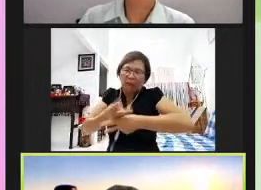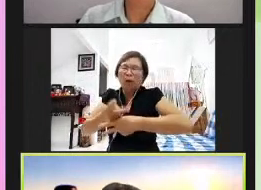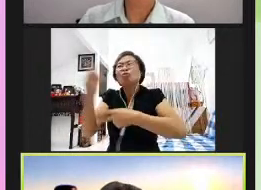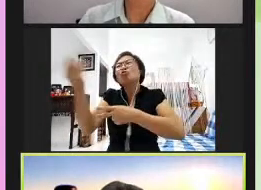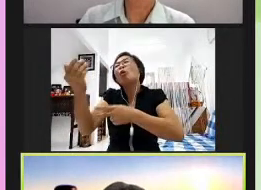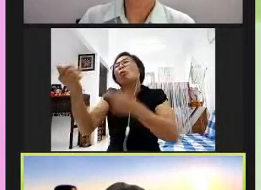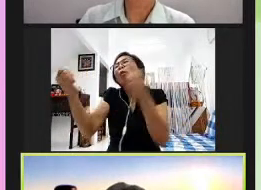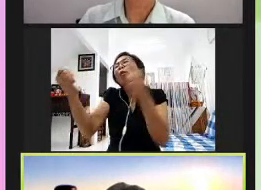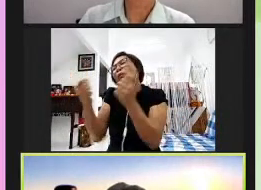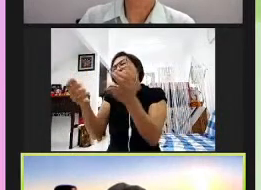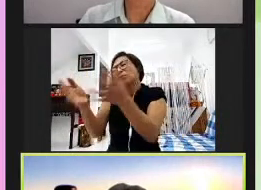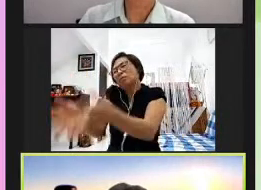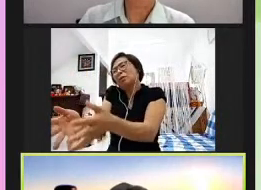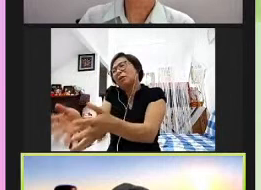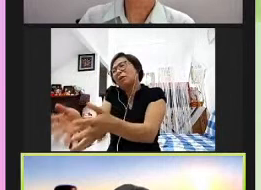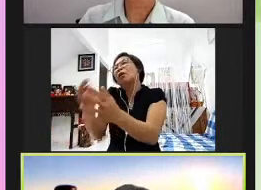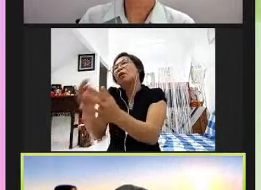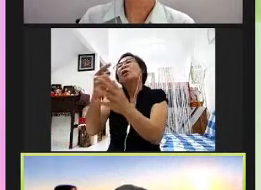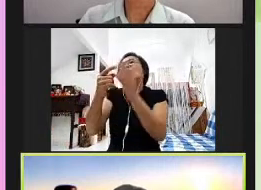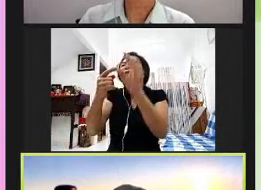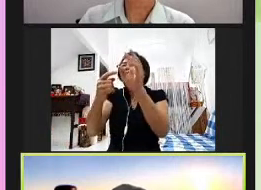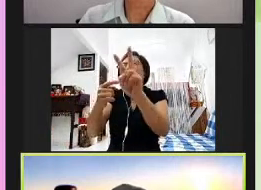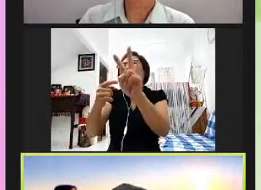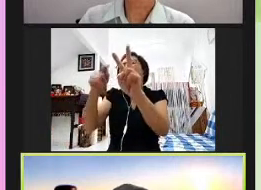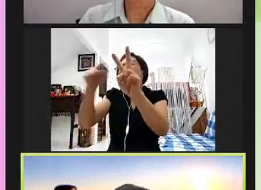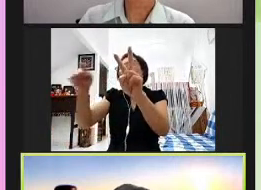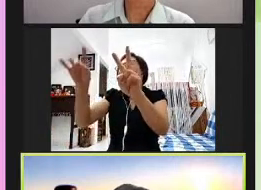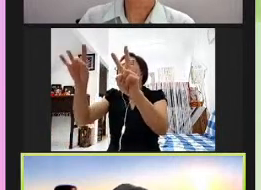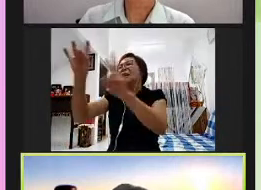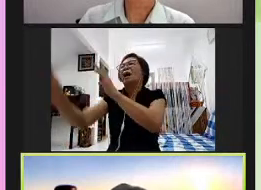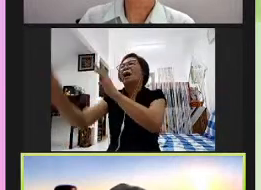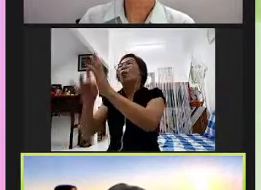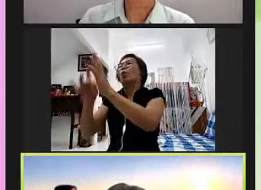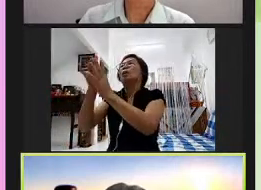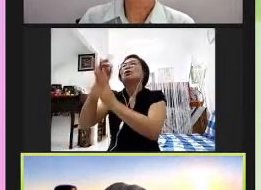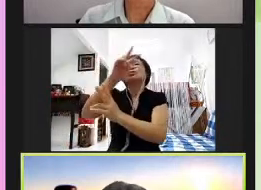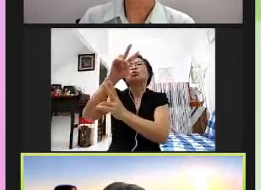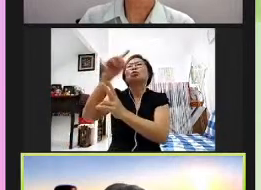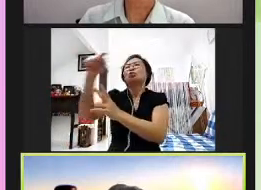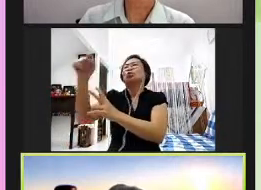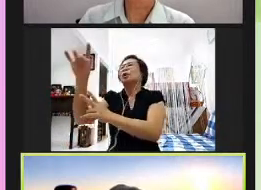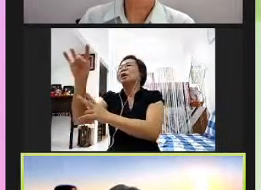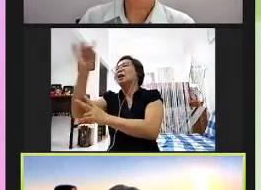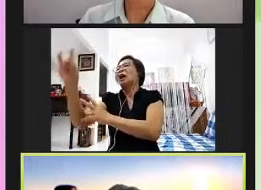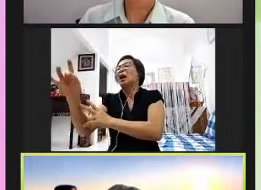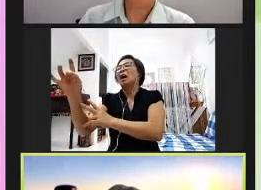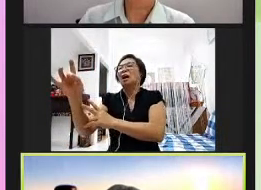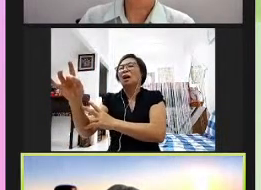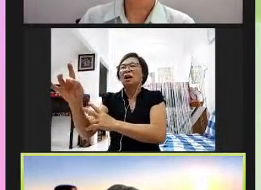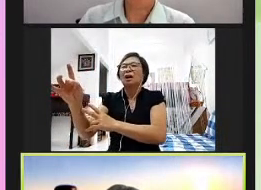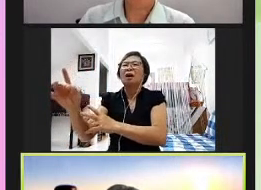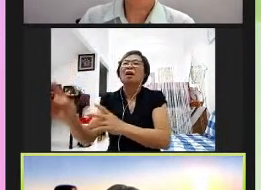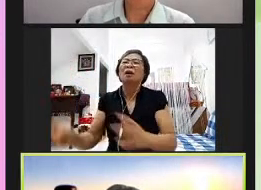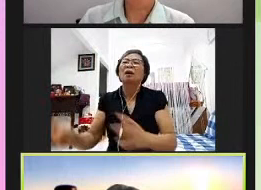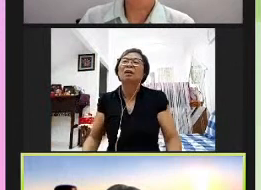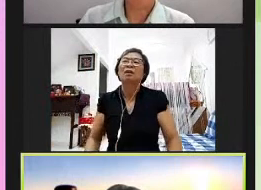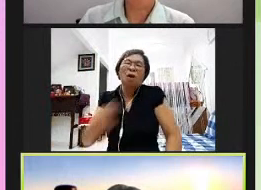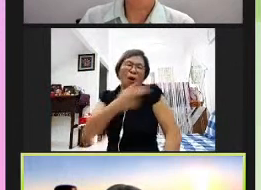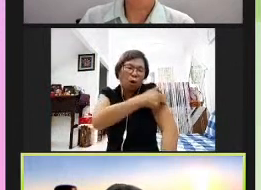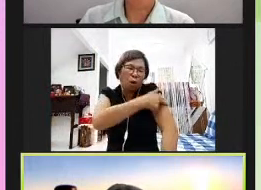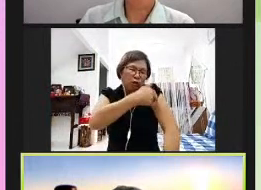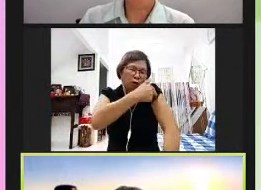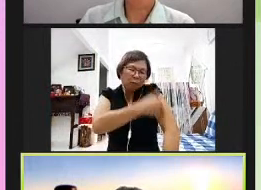fridge temperature between 2 to 8, according to them, for a month. But in the hospital level, now we